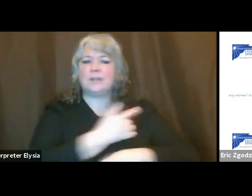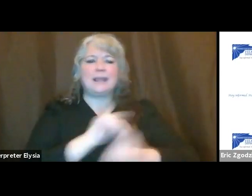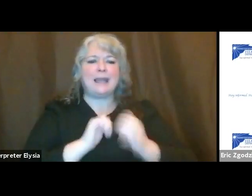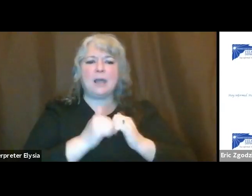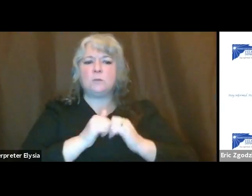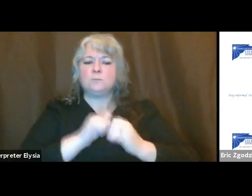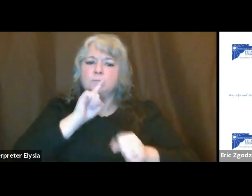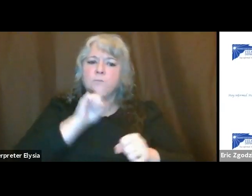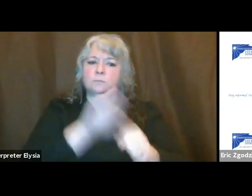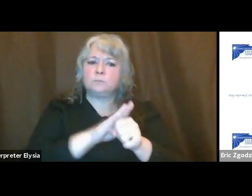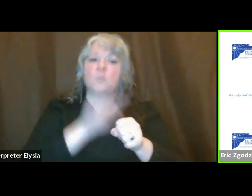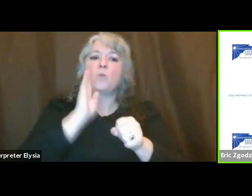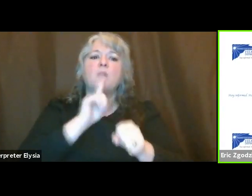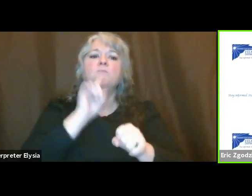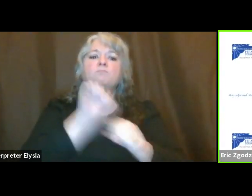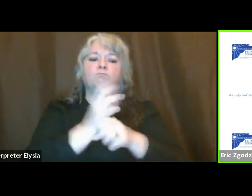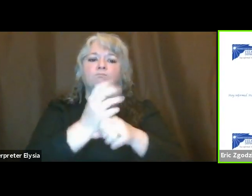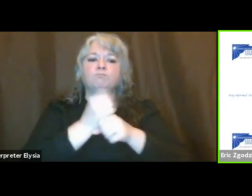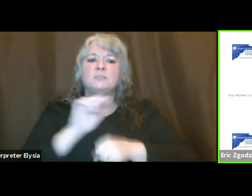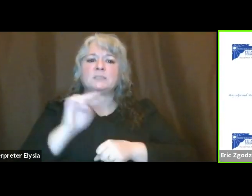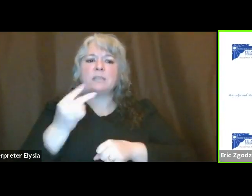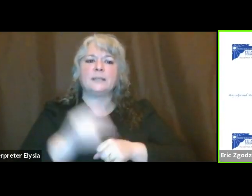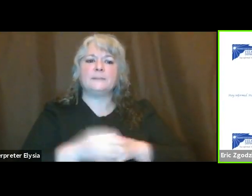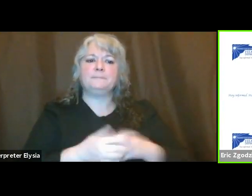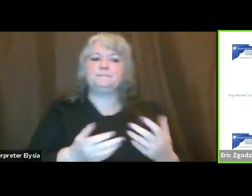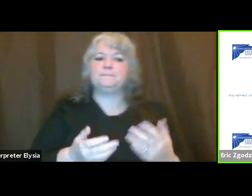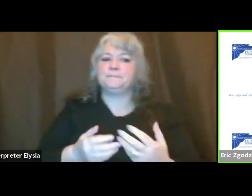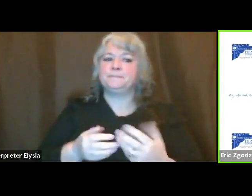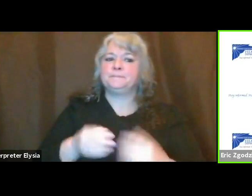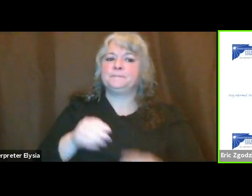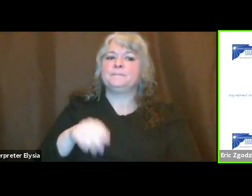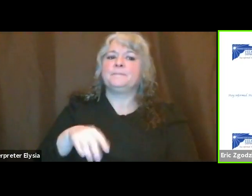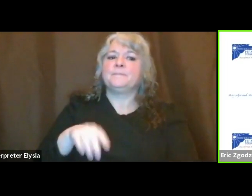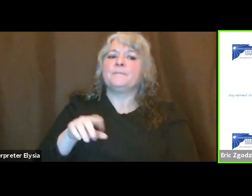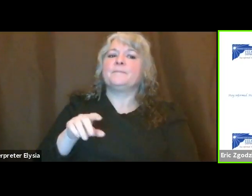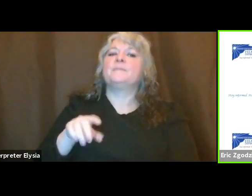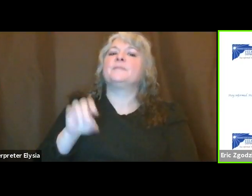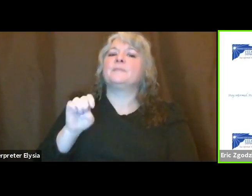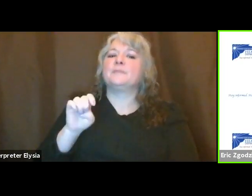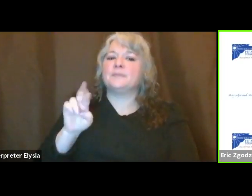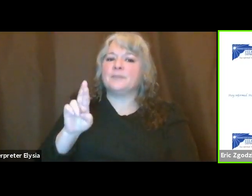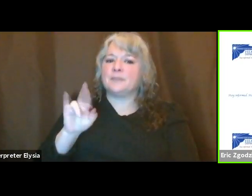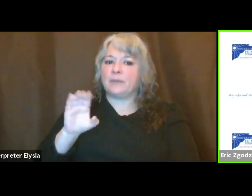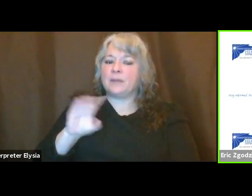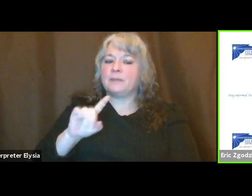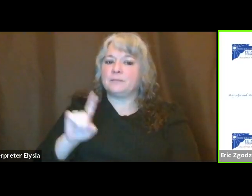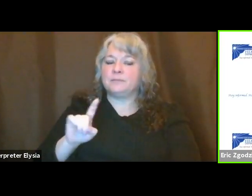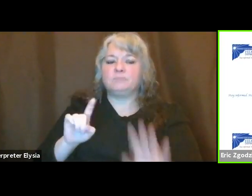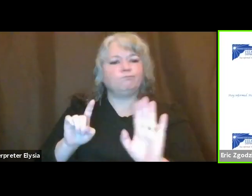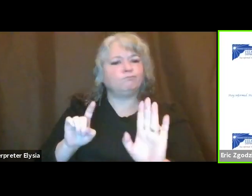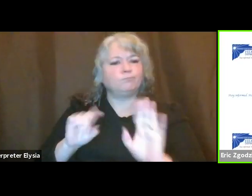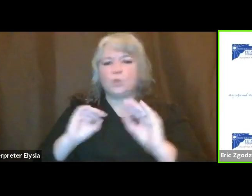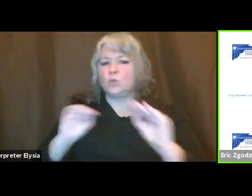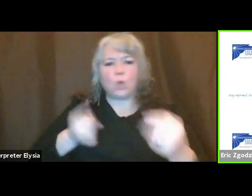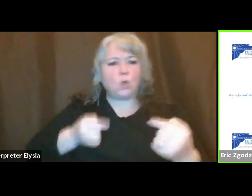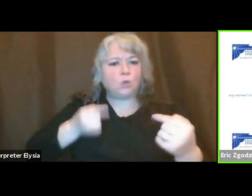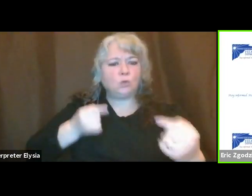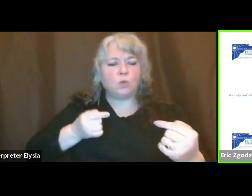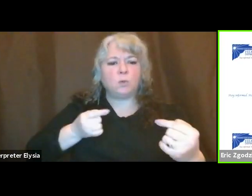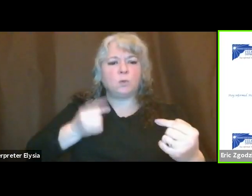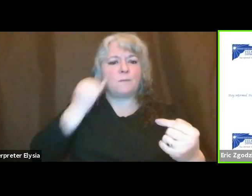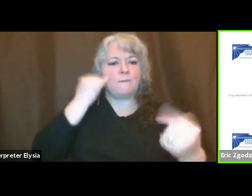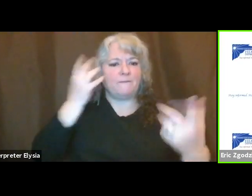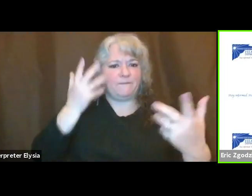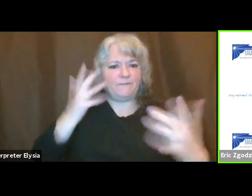happens? So there's no trouble whatsoever. So if you've gotten that first dose, let's say at a hospital or rec